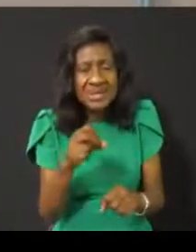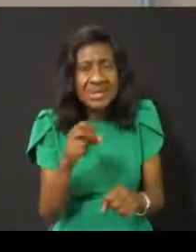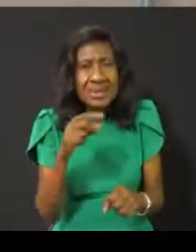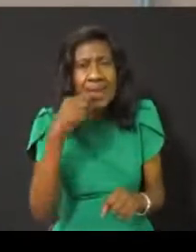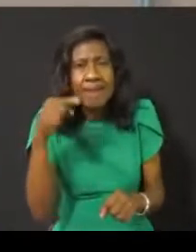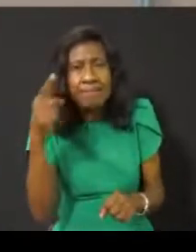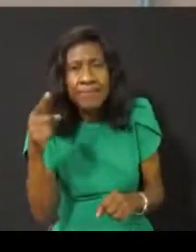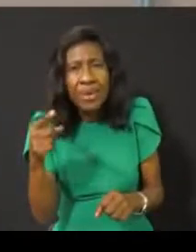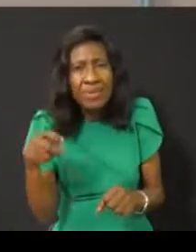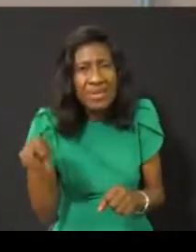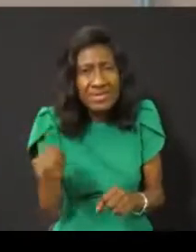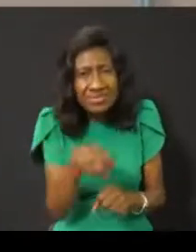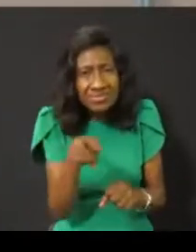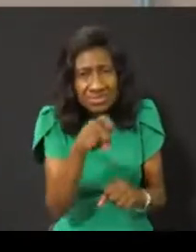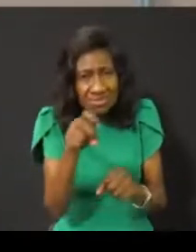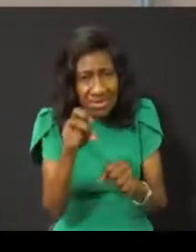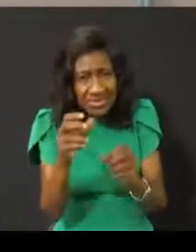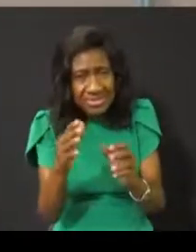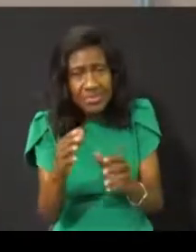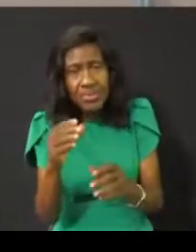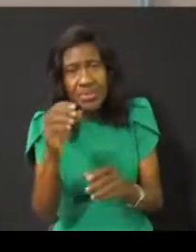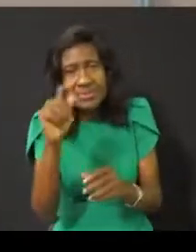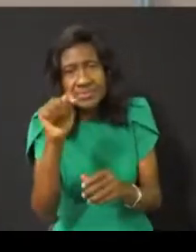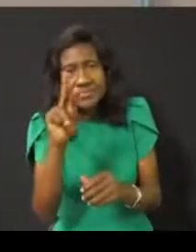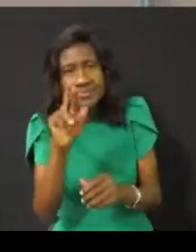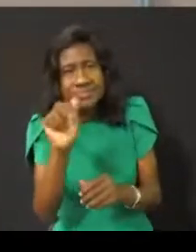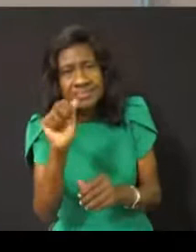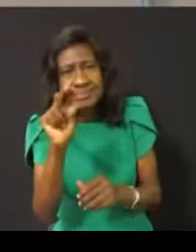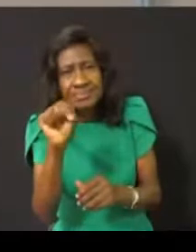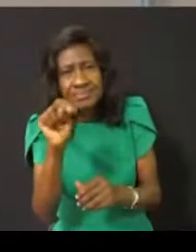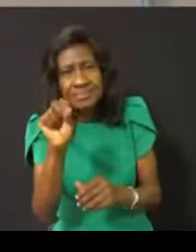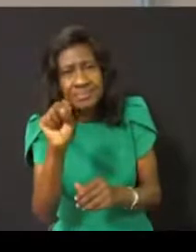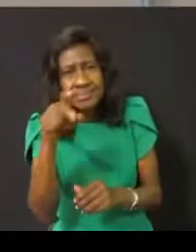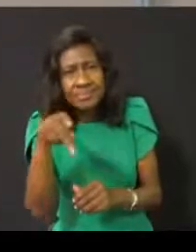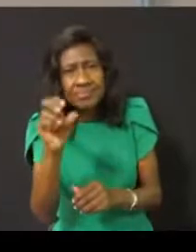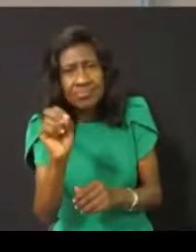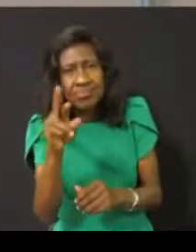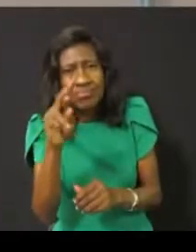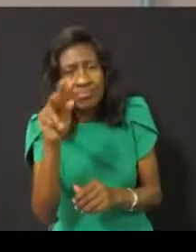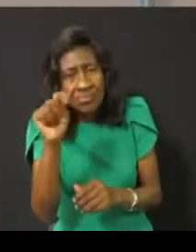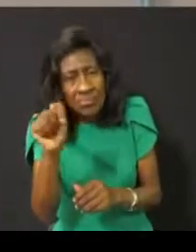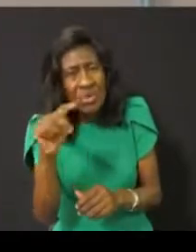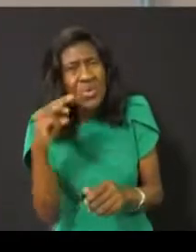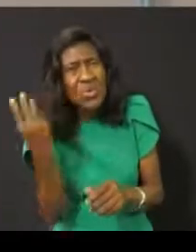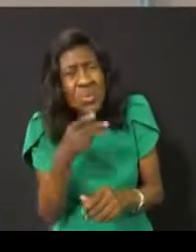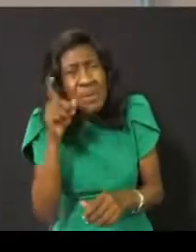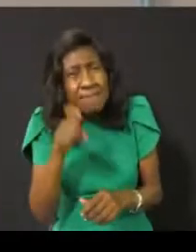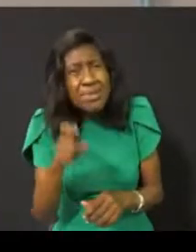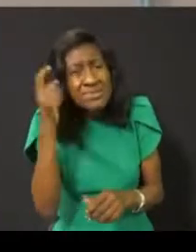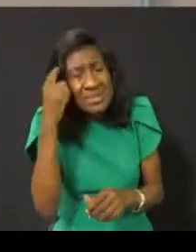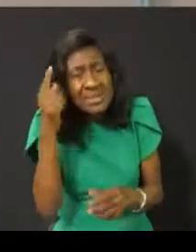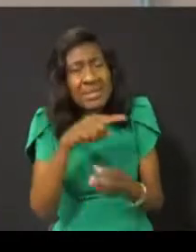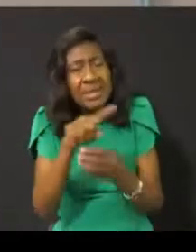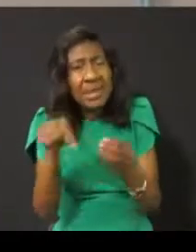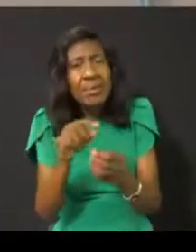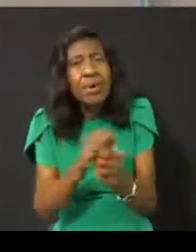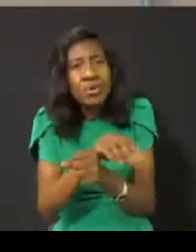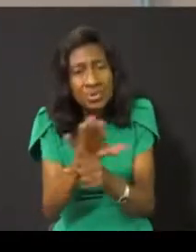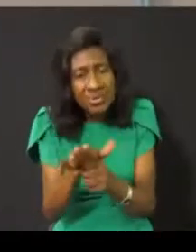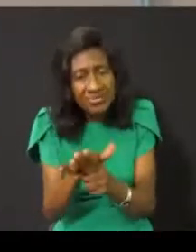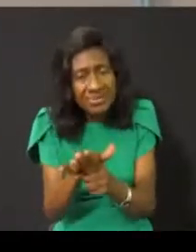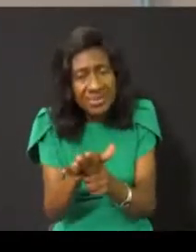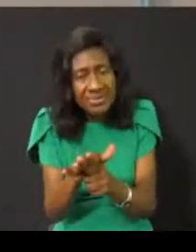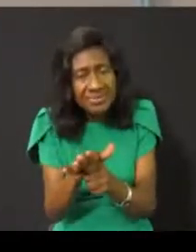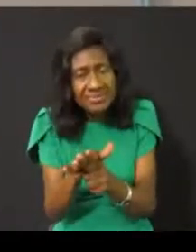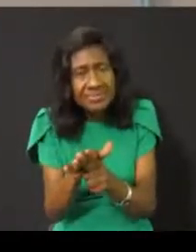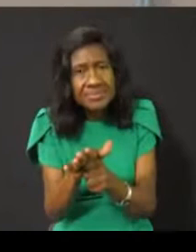COVID awareness is now at the forefront of activity and interaction. Consequently, staff are being trained,